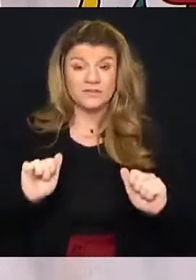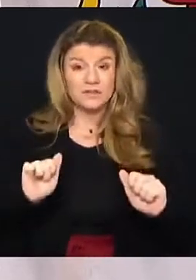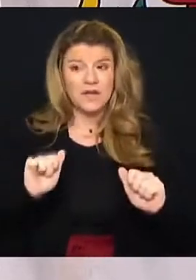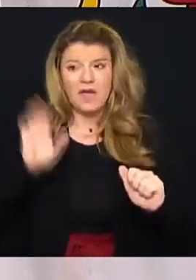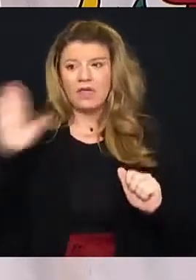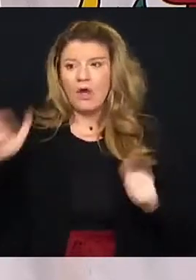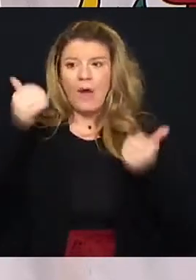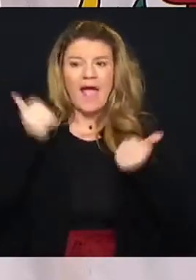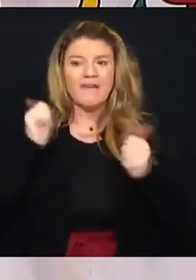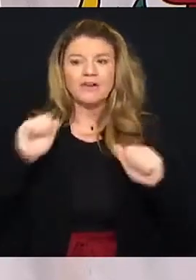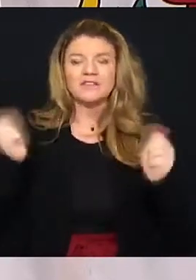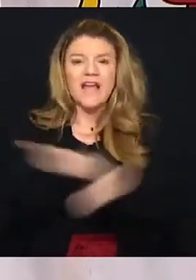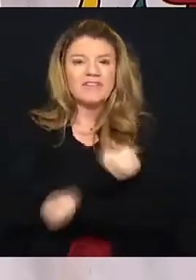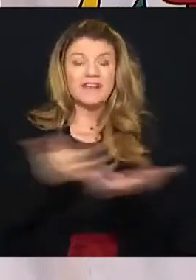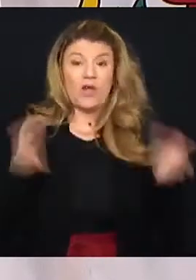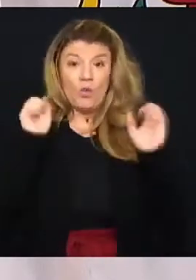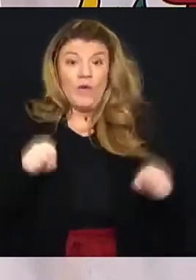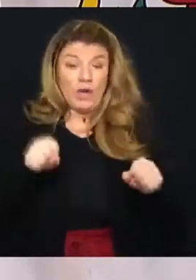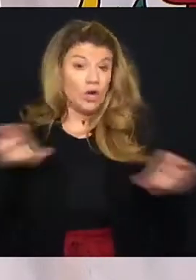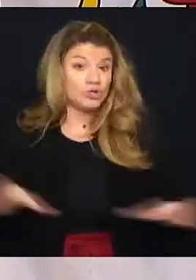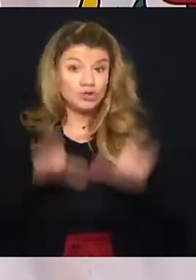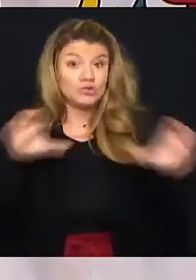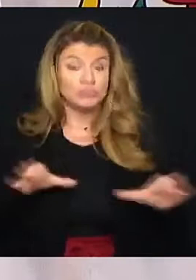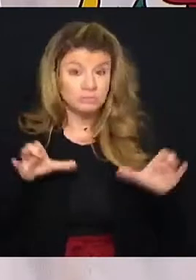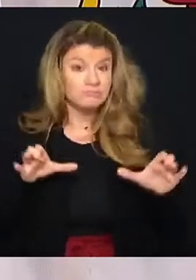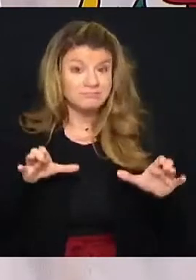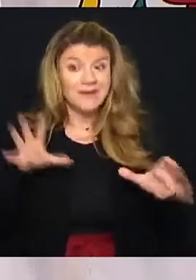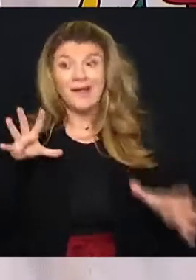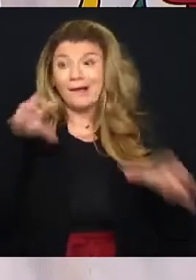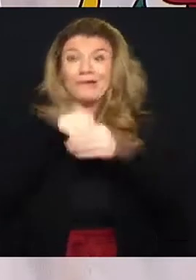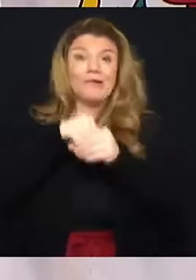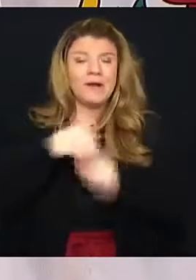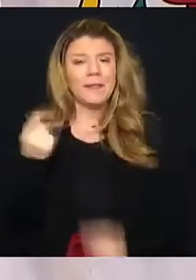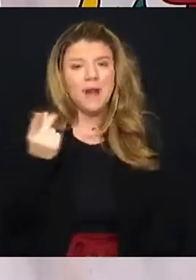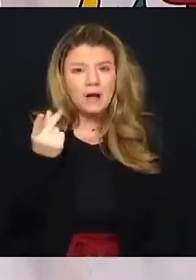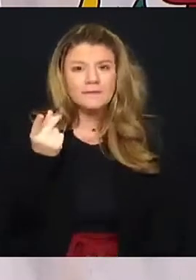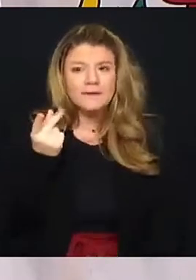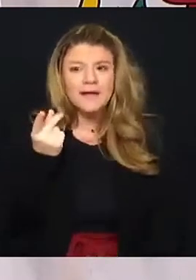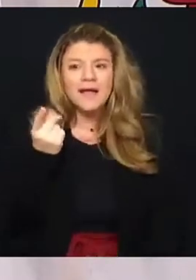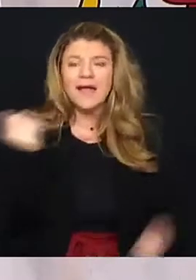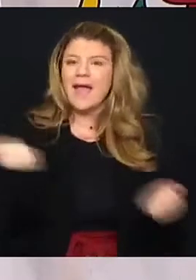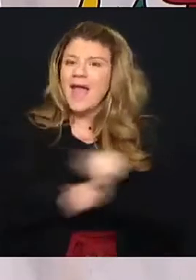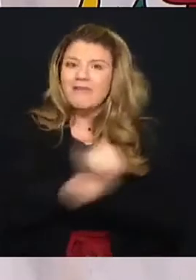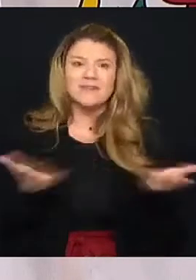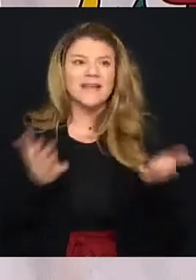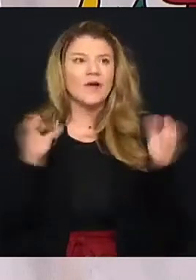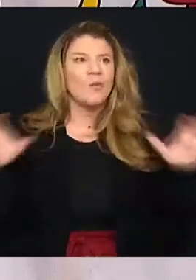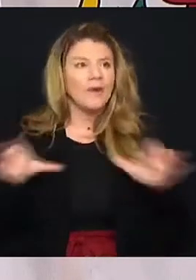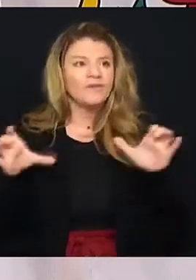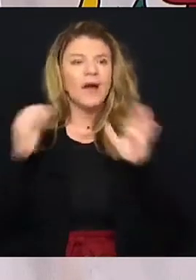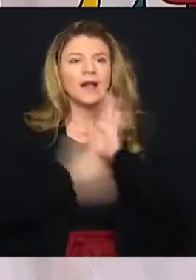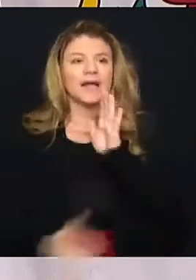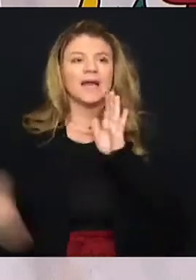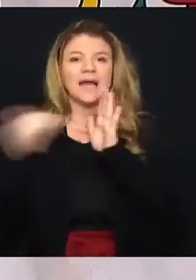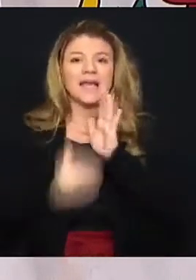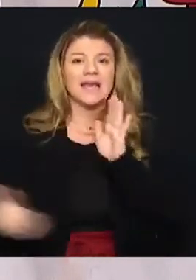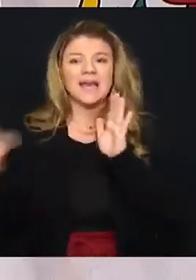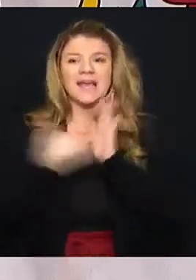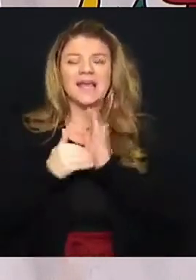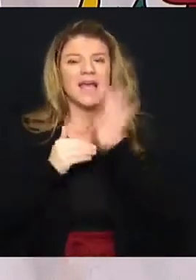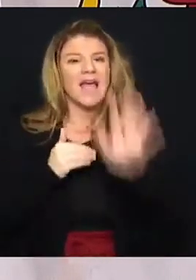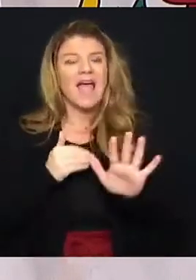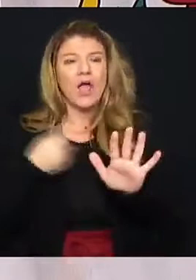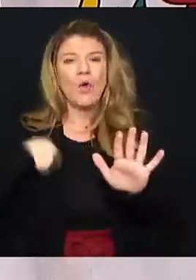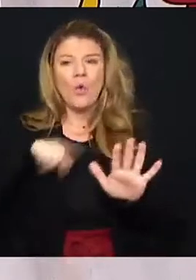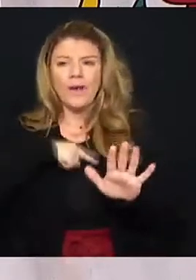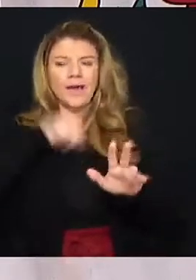all the efforts we could make, you know, even with the bulldog, and everything we've done over and over and over, we just kept digging,